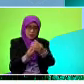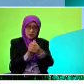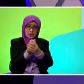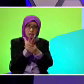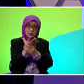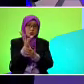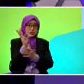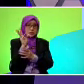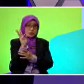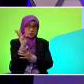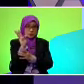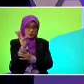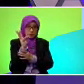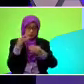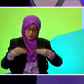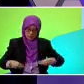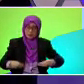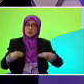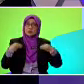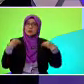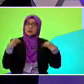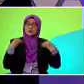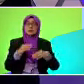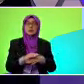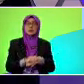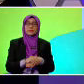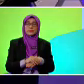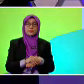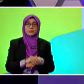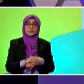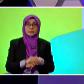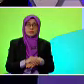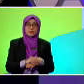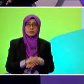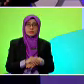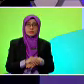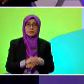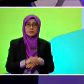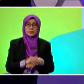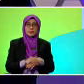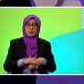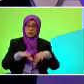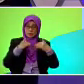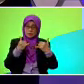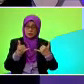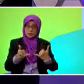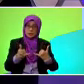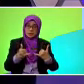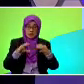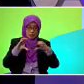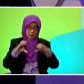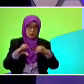going to spell it out for you, and let's see if we can make investigations on it to prove